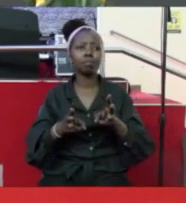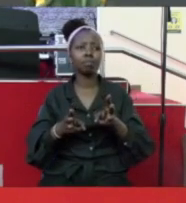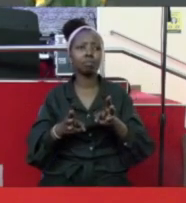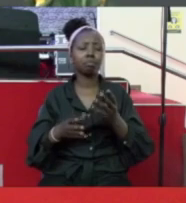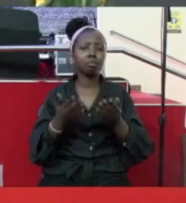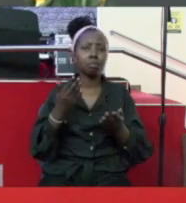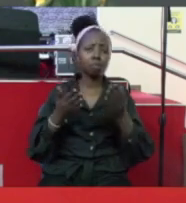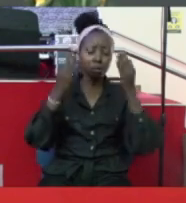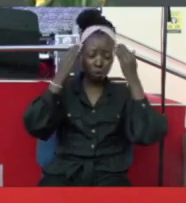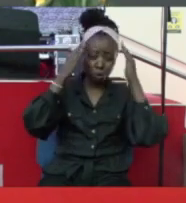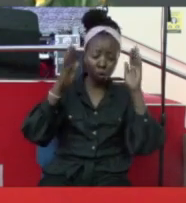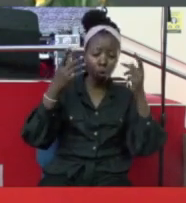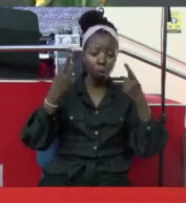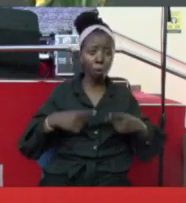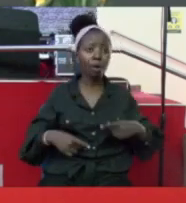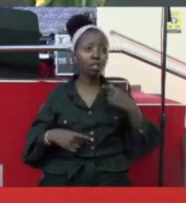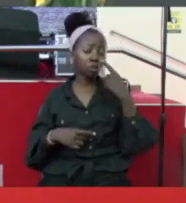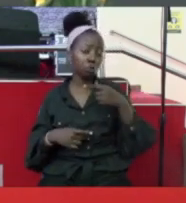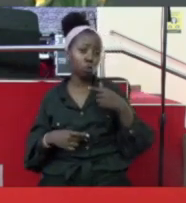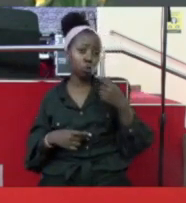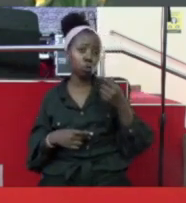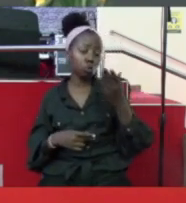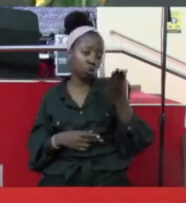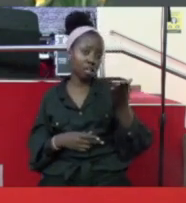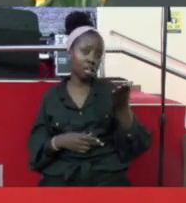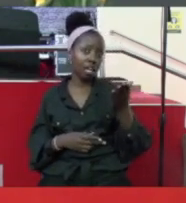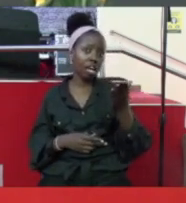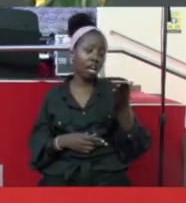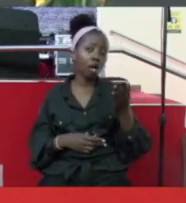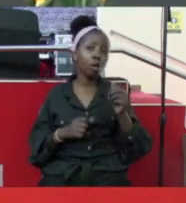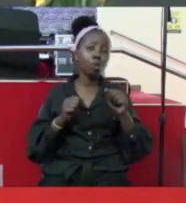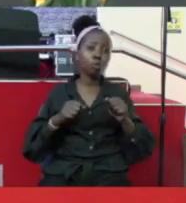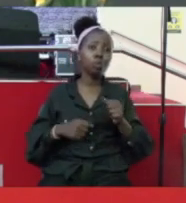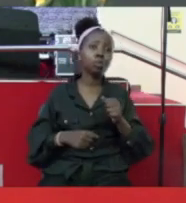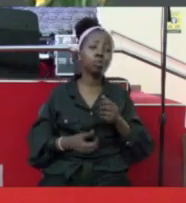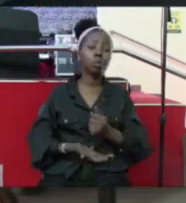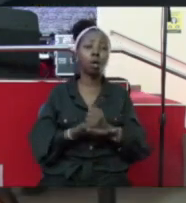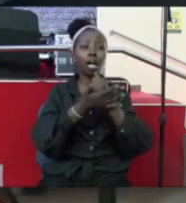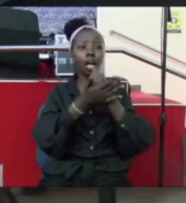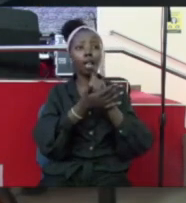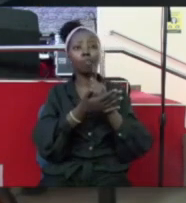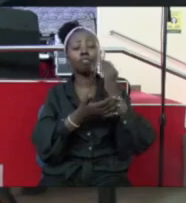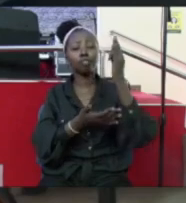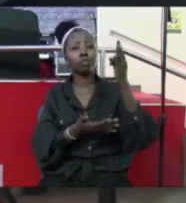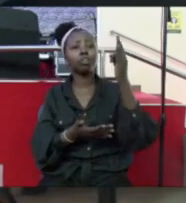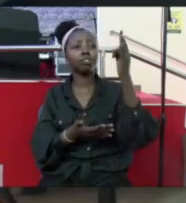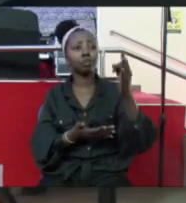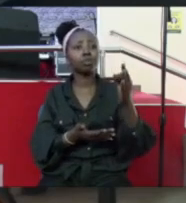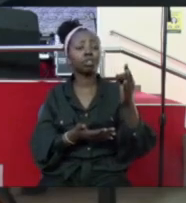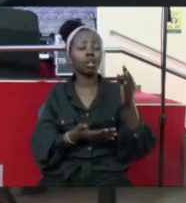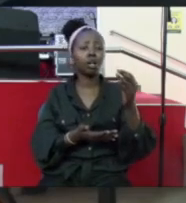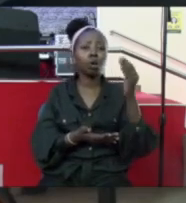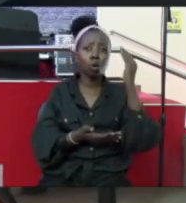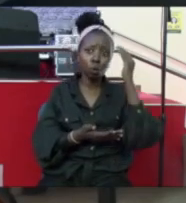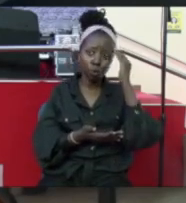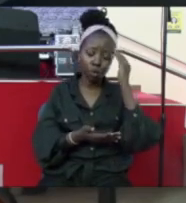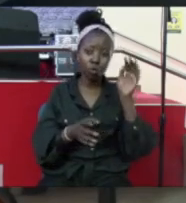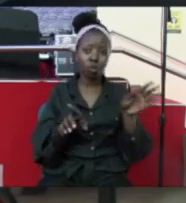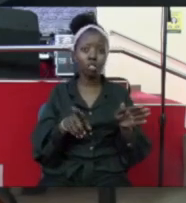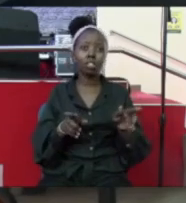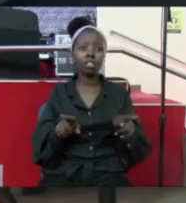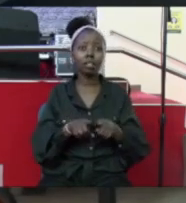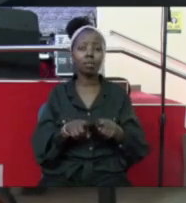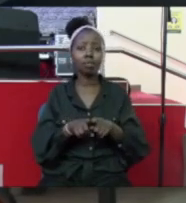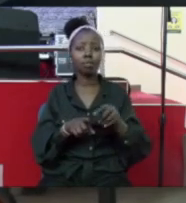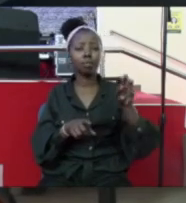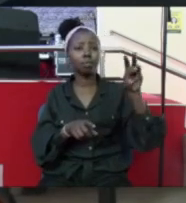may be the destined helper of them. Pengine huyo mtu ambaye uko naye unaweza kuwa wewe ndio msaidizi wao. We know that Naaman, tunajua Naamani, was able